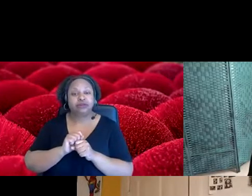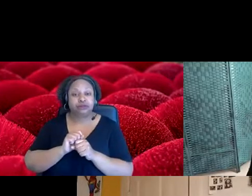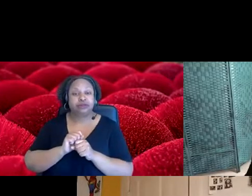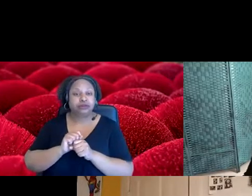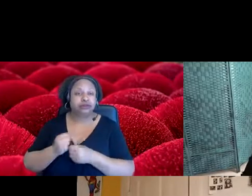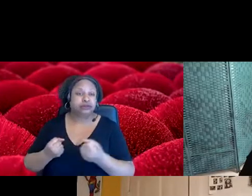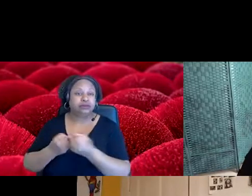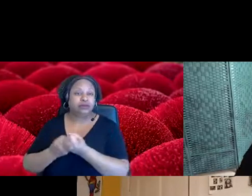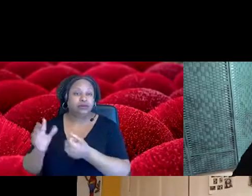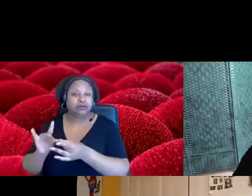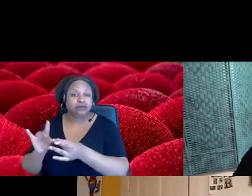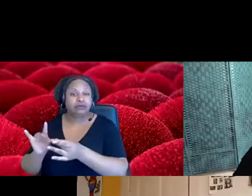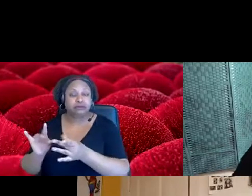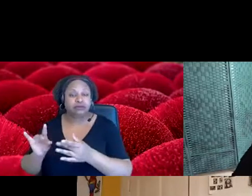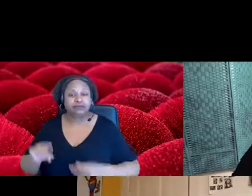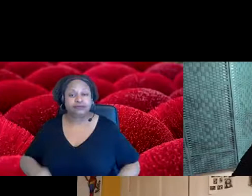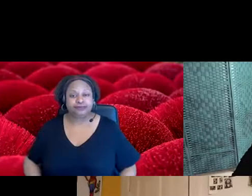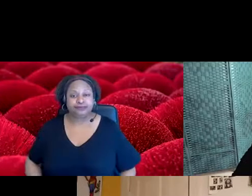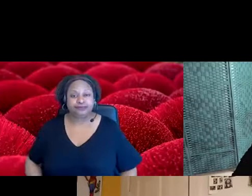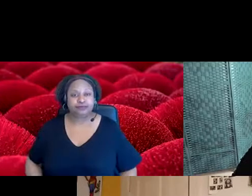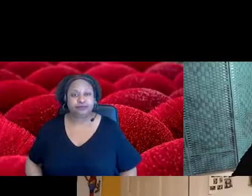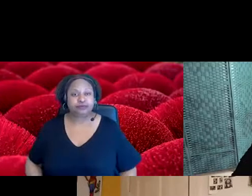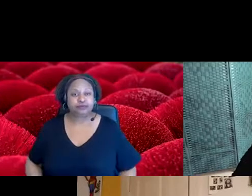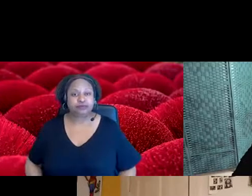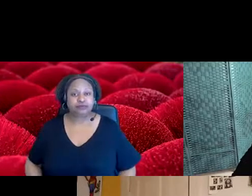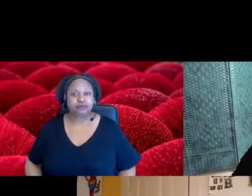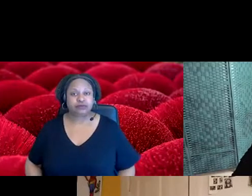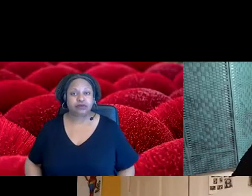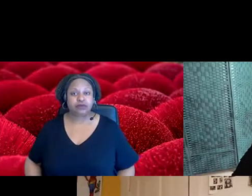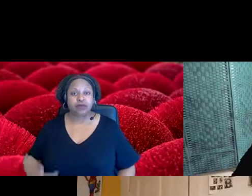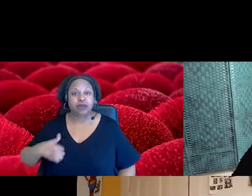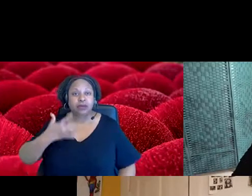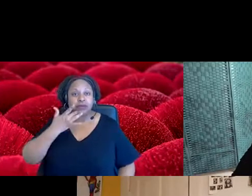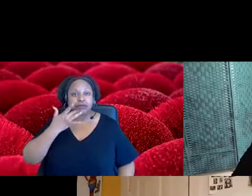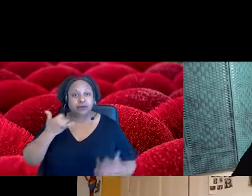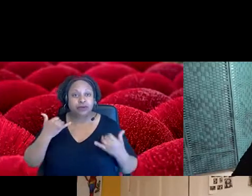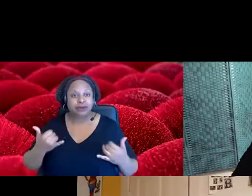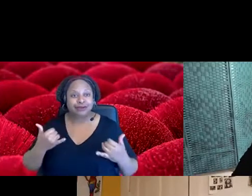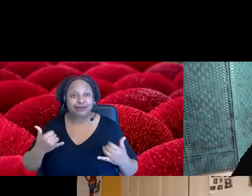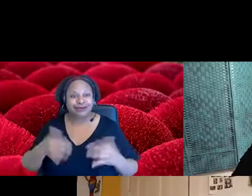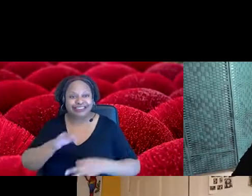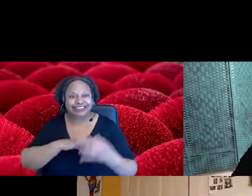I would so rather be working on a performance right now.